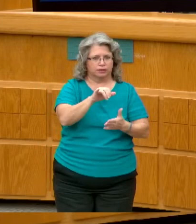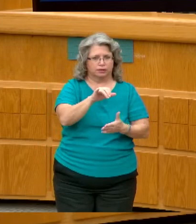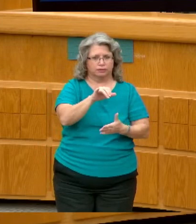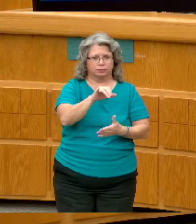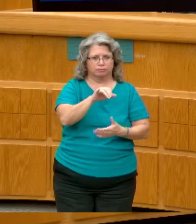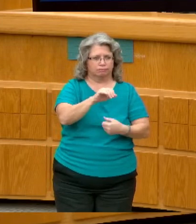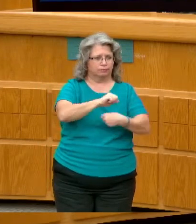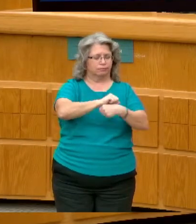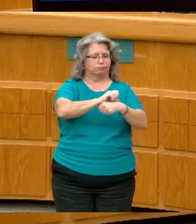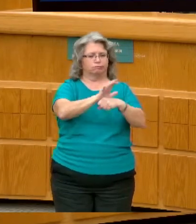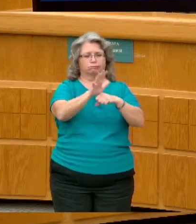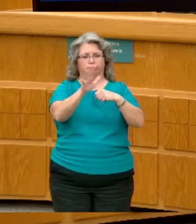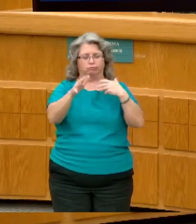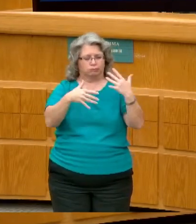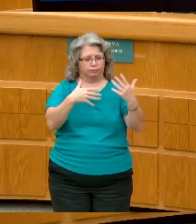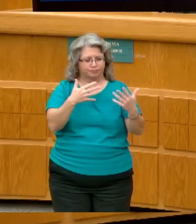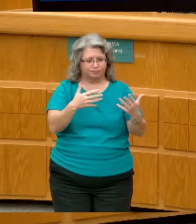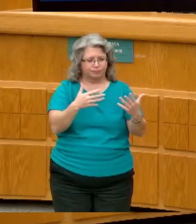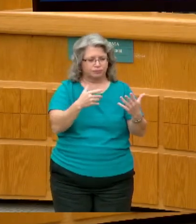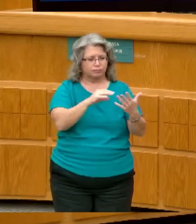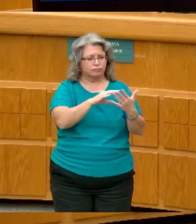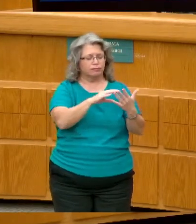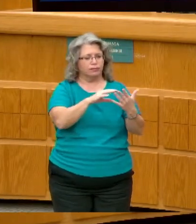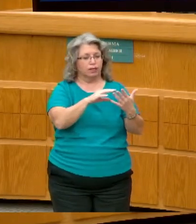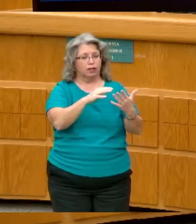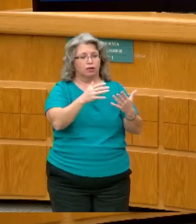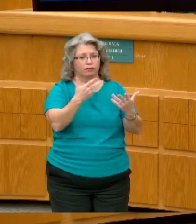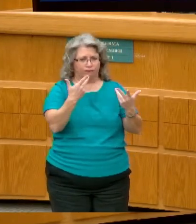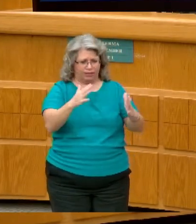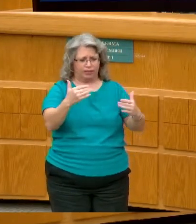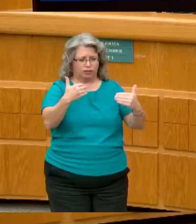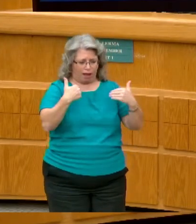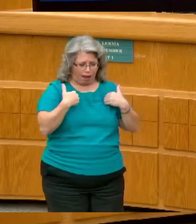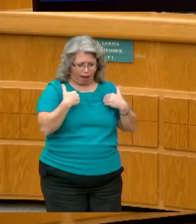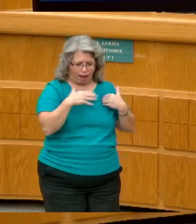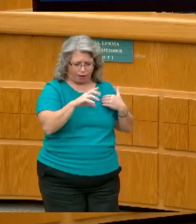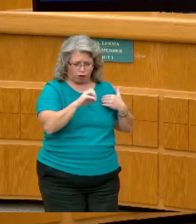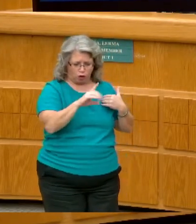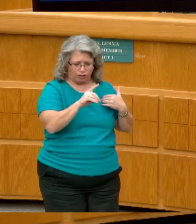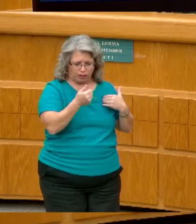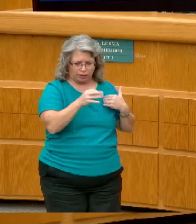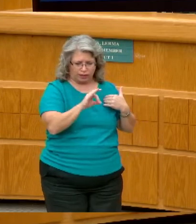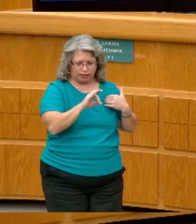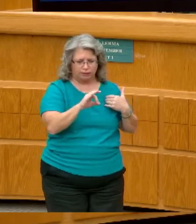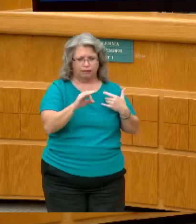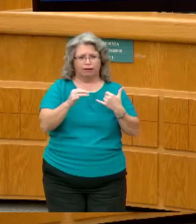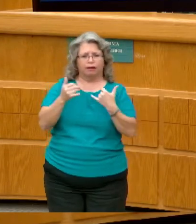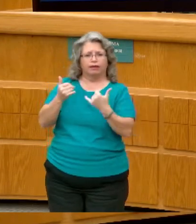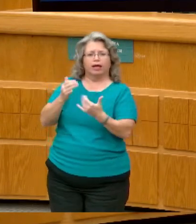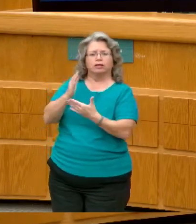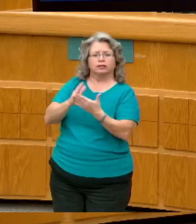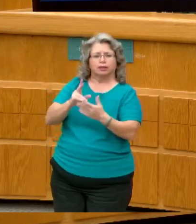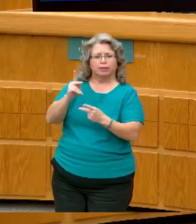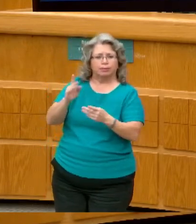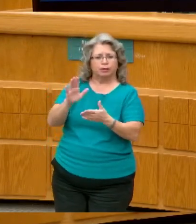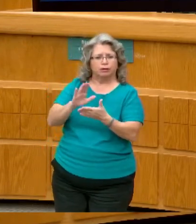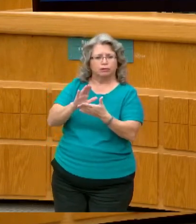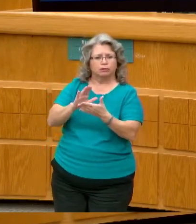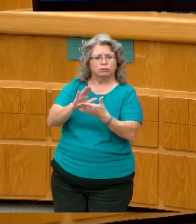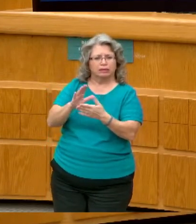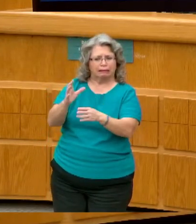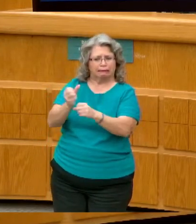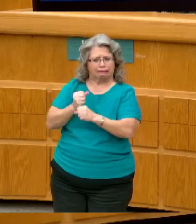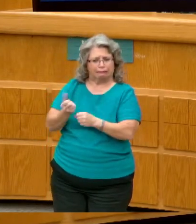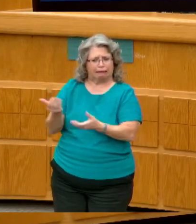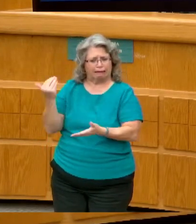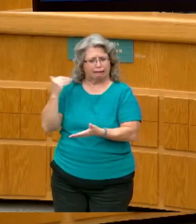COVID-19, and now what we see is people are getting COVID-19 again. So that's a reinfection. So you can see